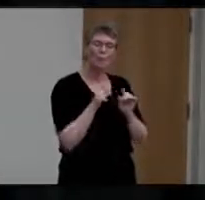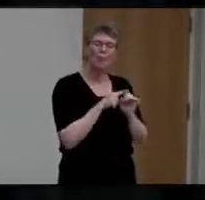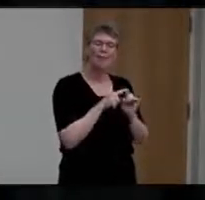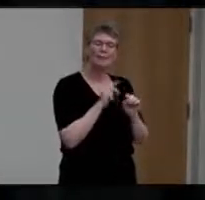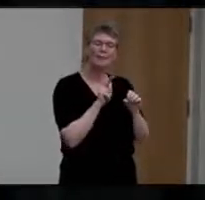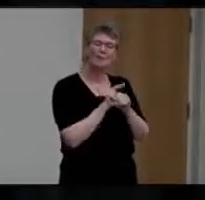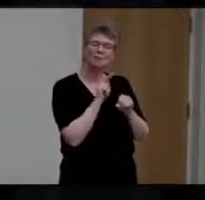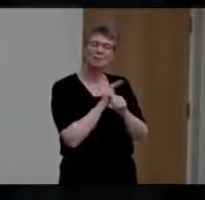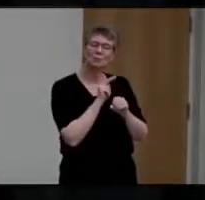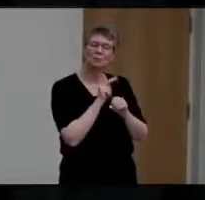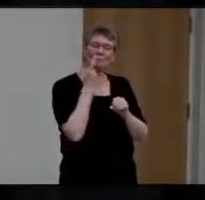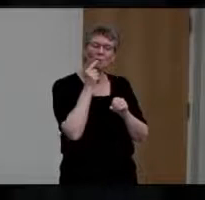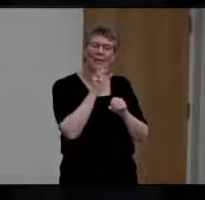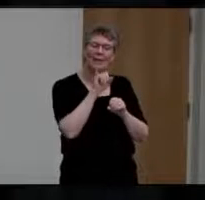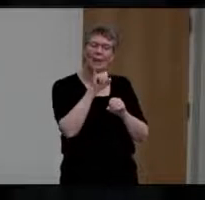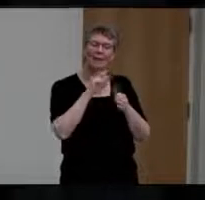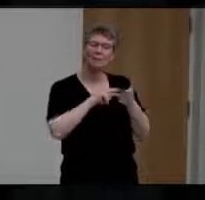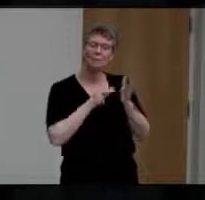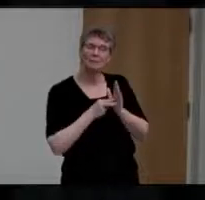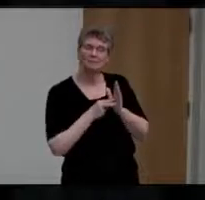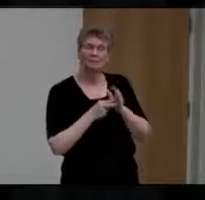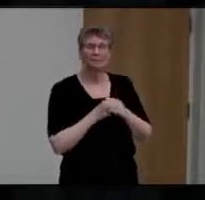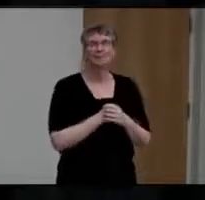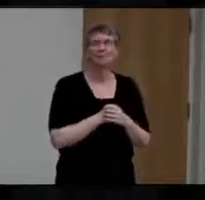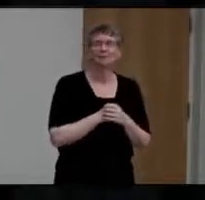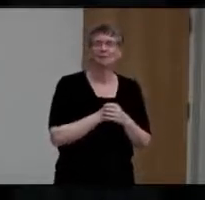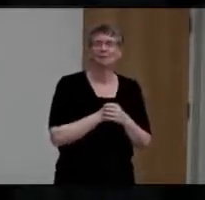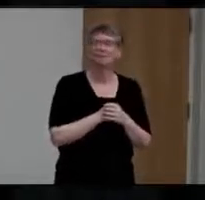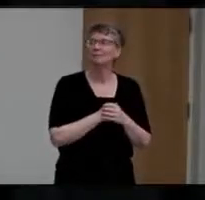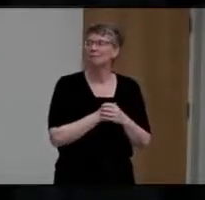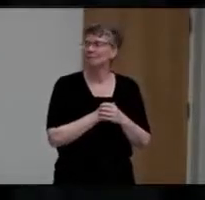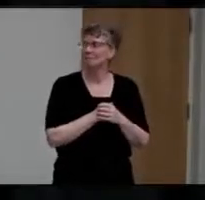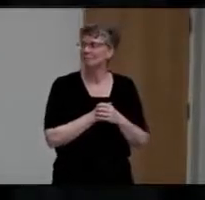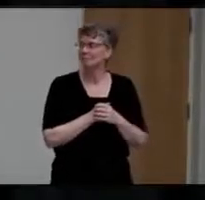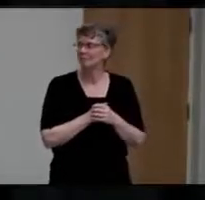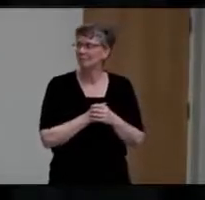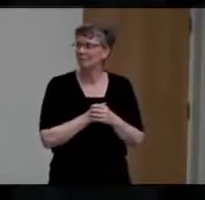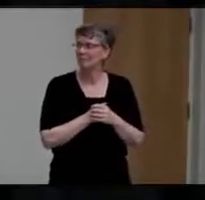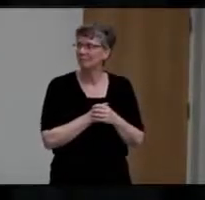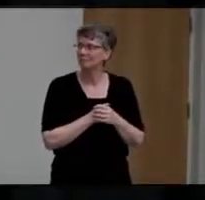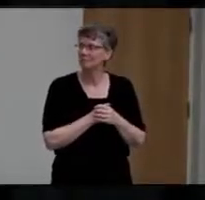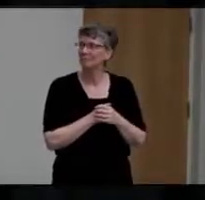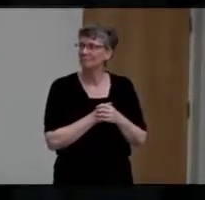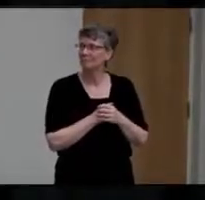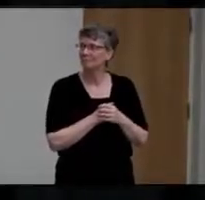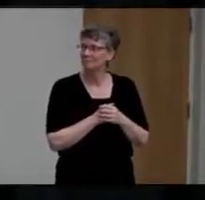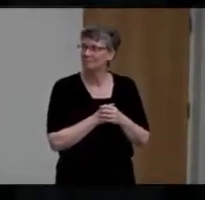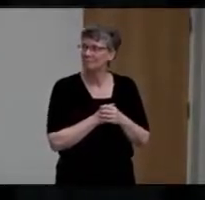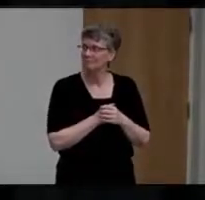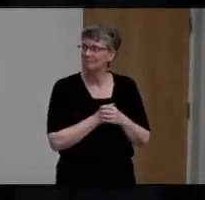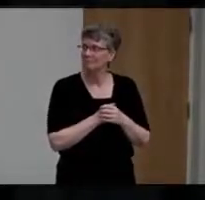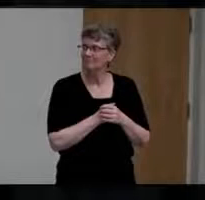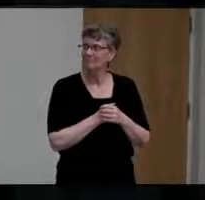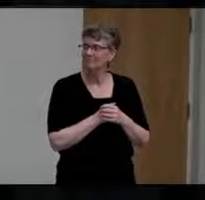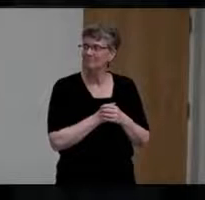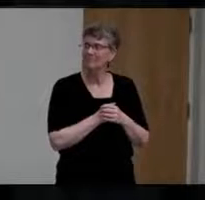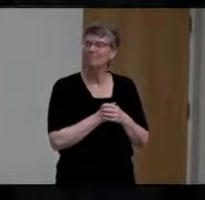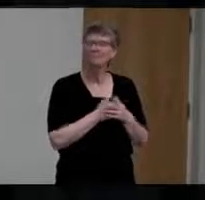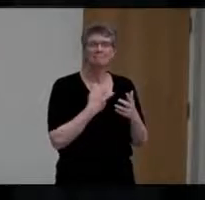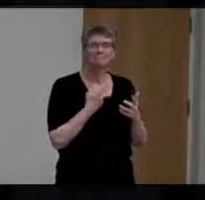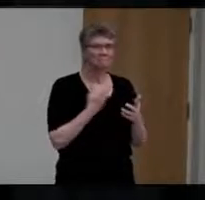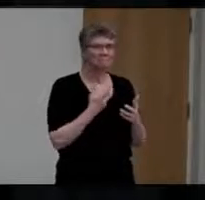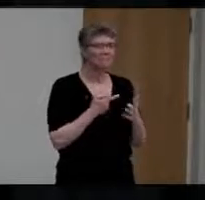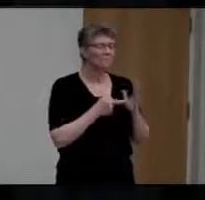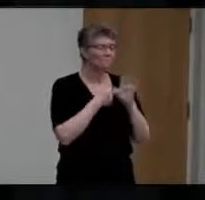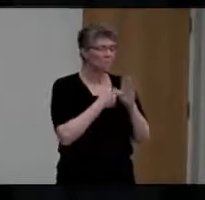for when you are not allowed to rely on a criminal record that's for a youth, that we sort of give